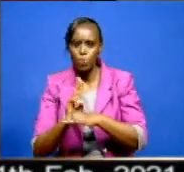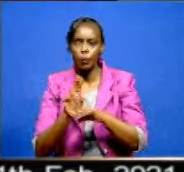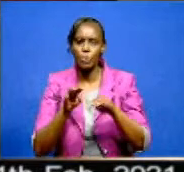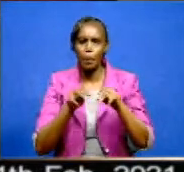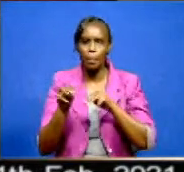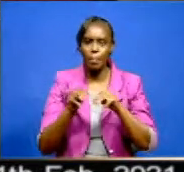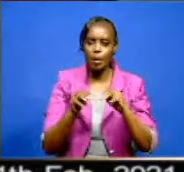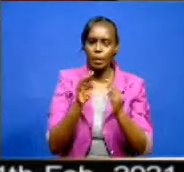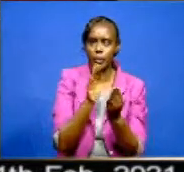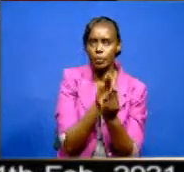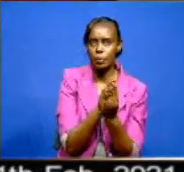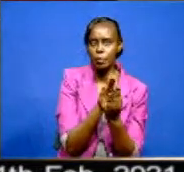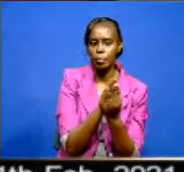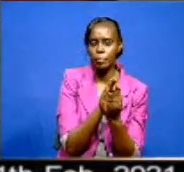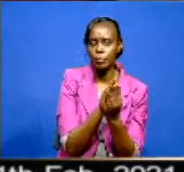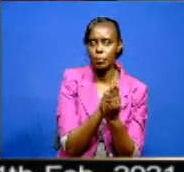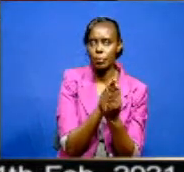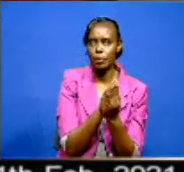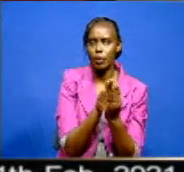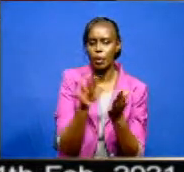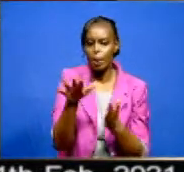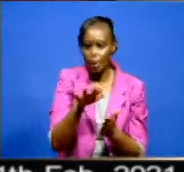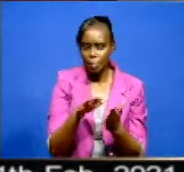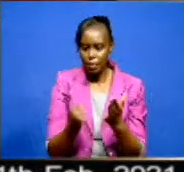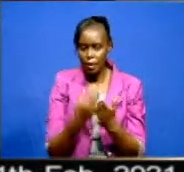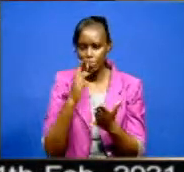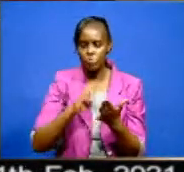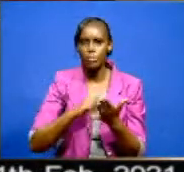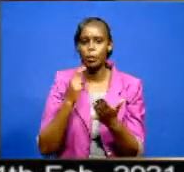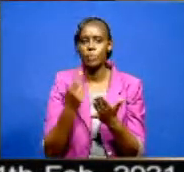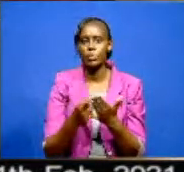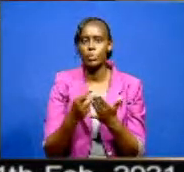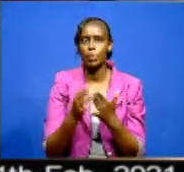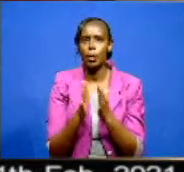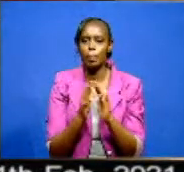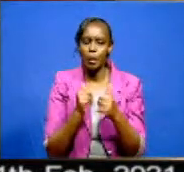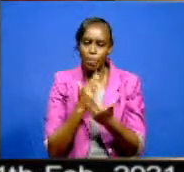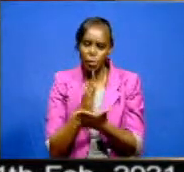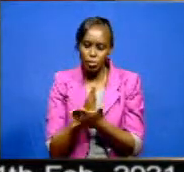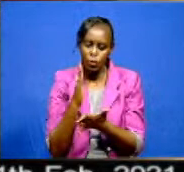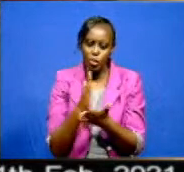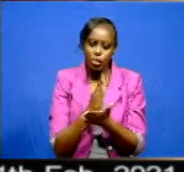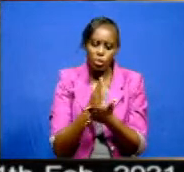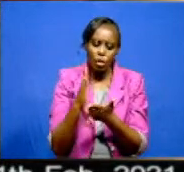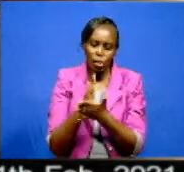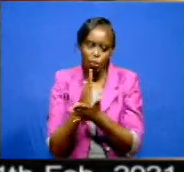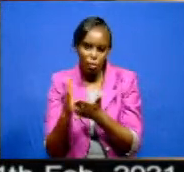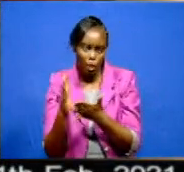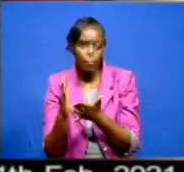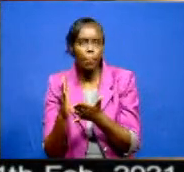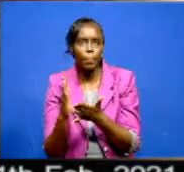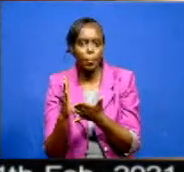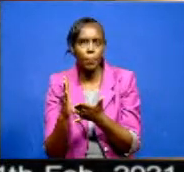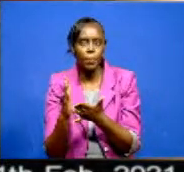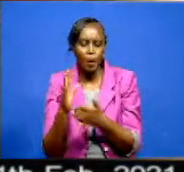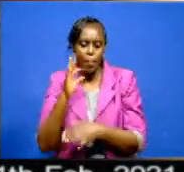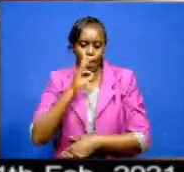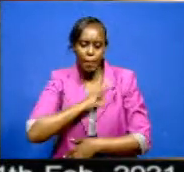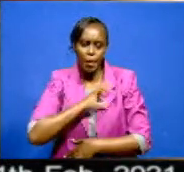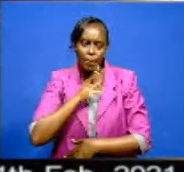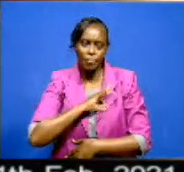management and conservation of the environment and natural resources, and ensuring sharing of the accrued